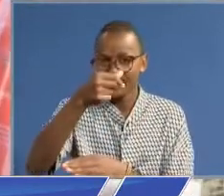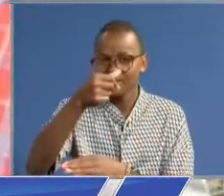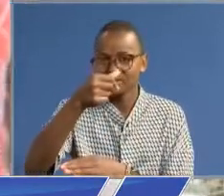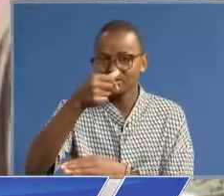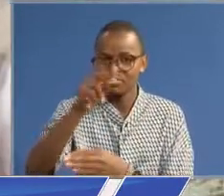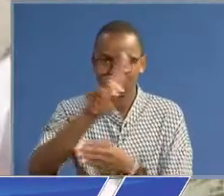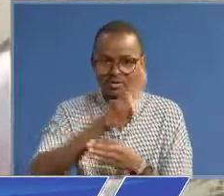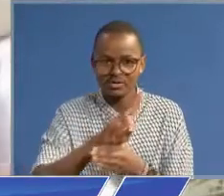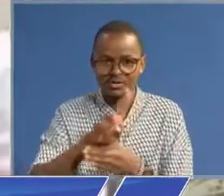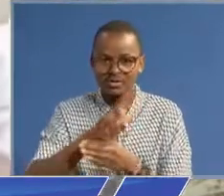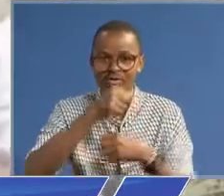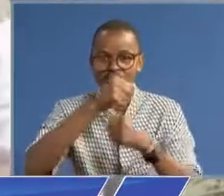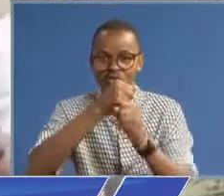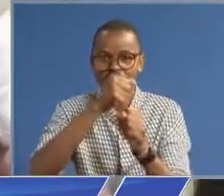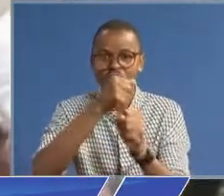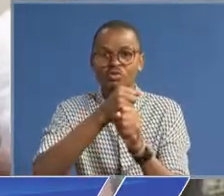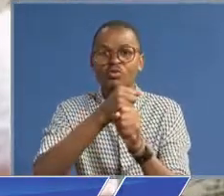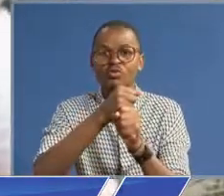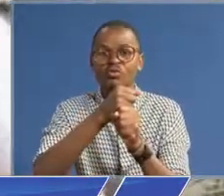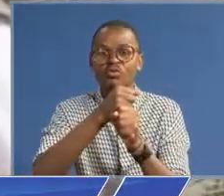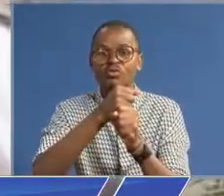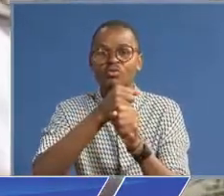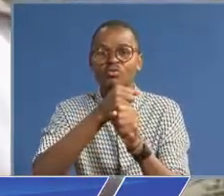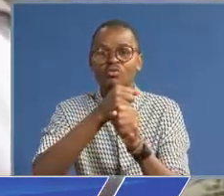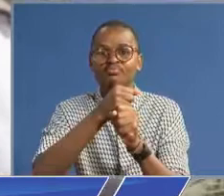mingi mnatumia kufanya